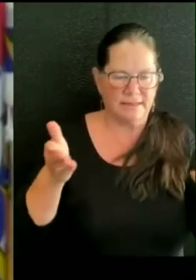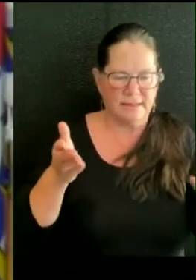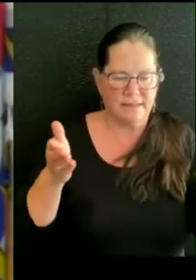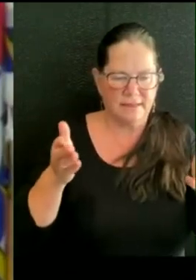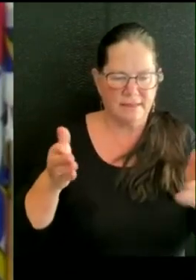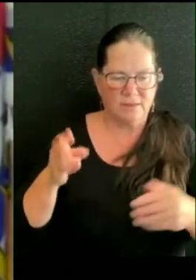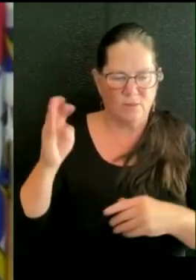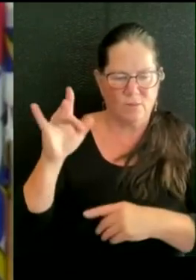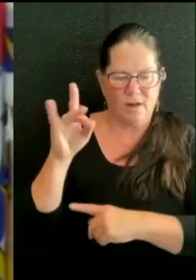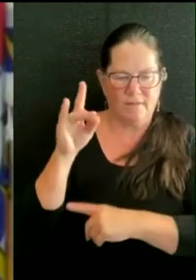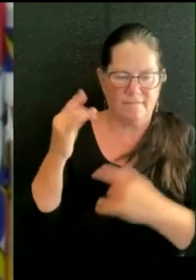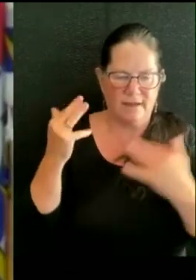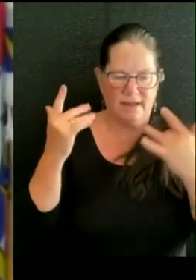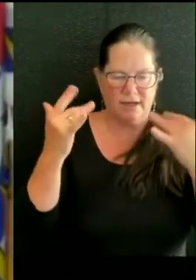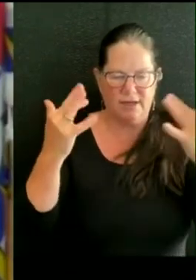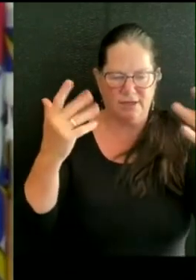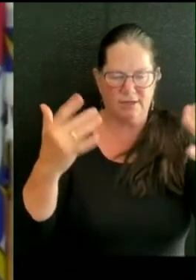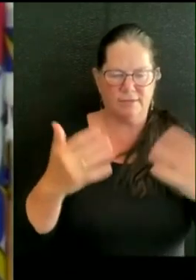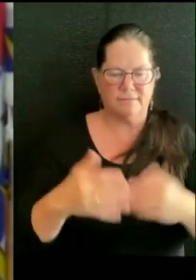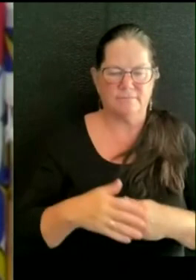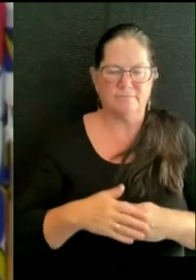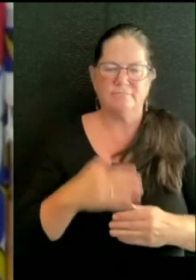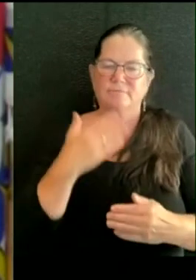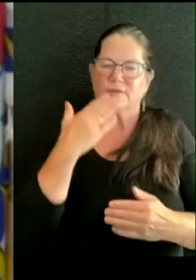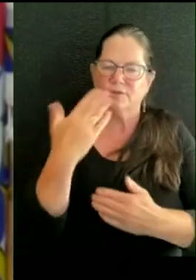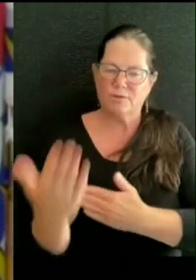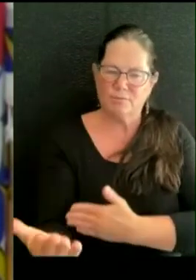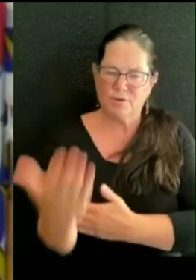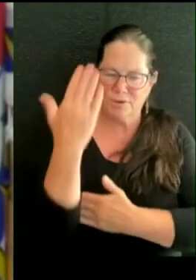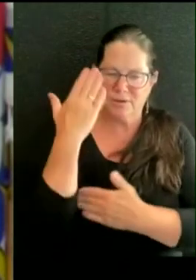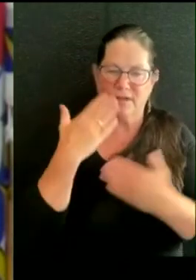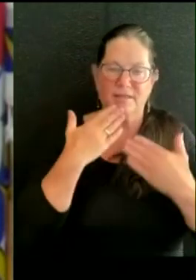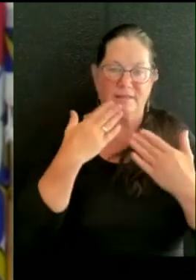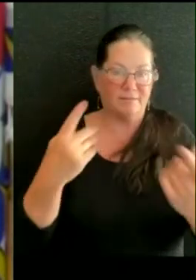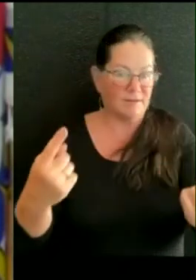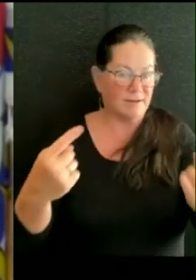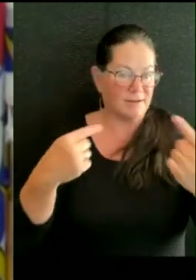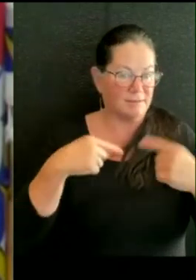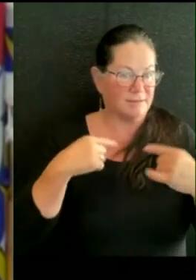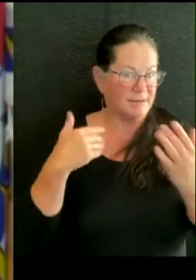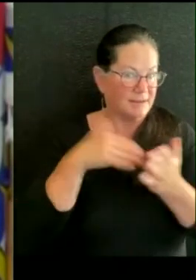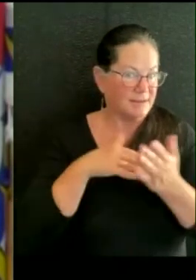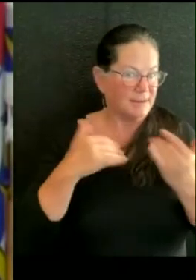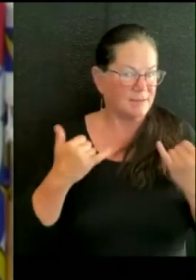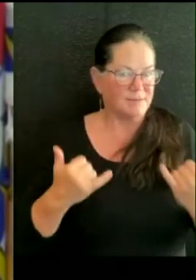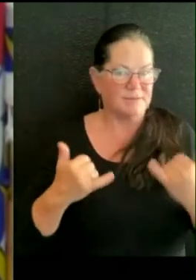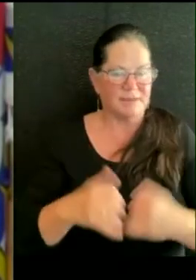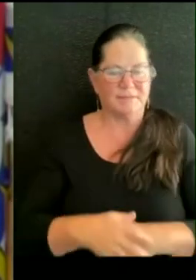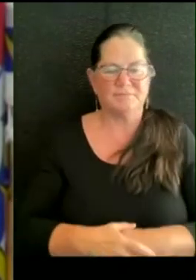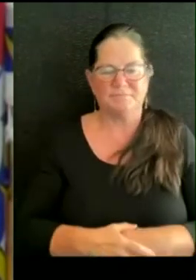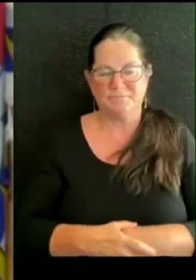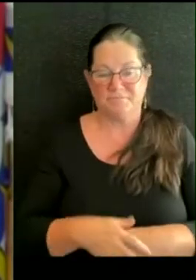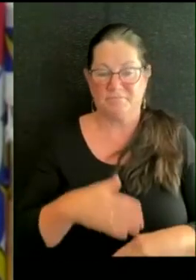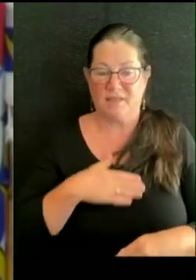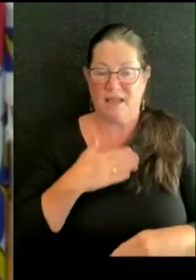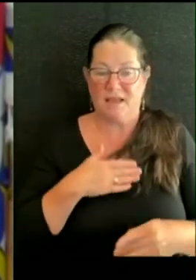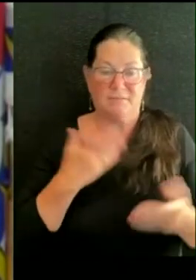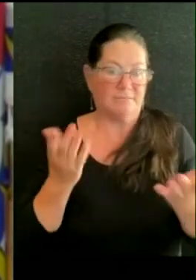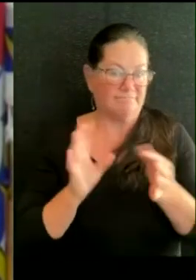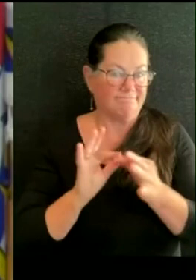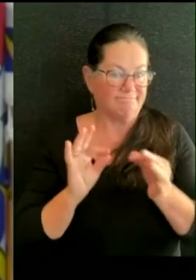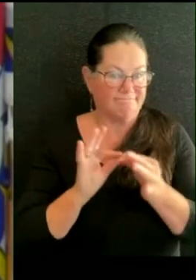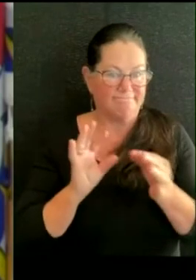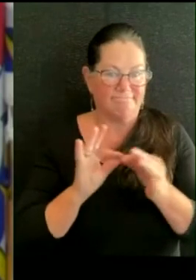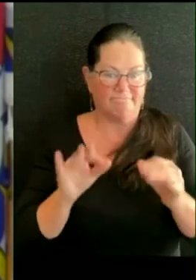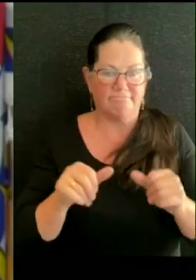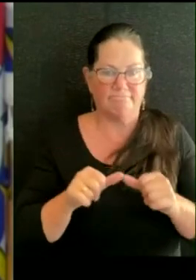Good morning. Thanks for the opportunity to be here again. I'm happy to report there's been continued and further